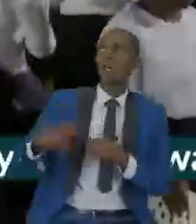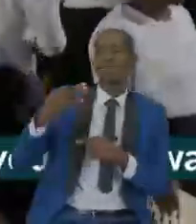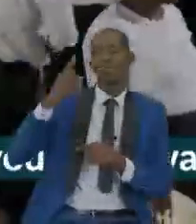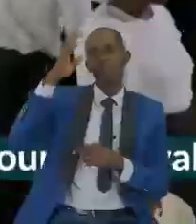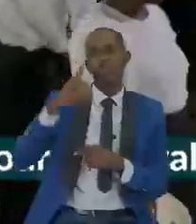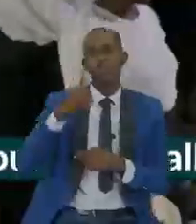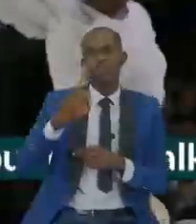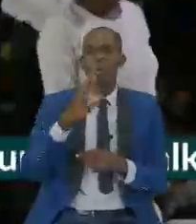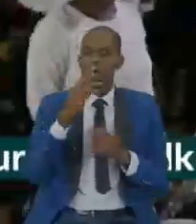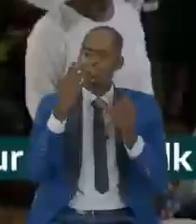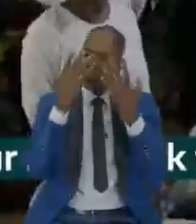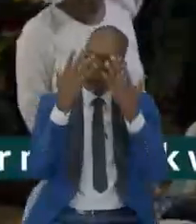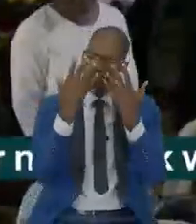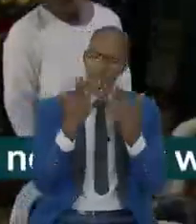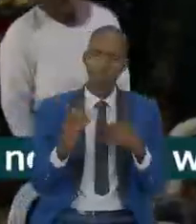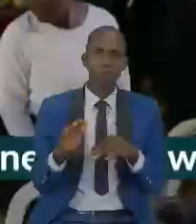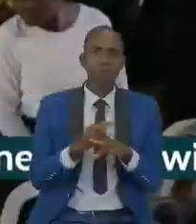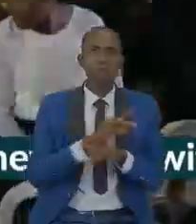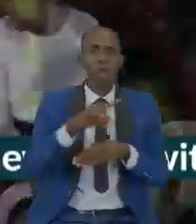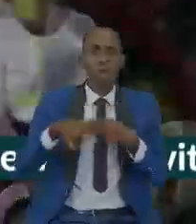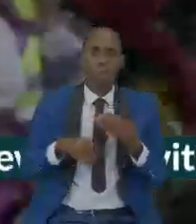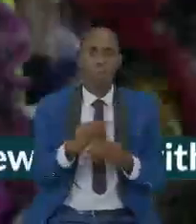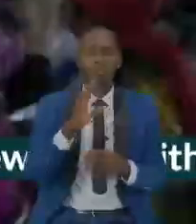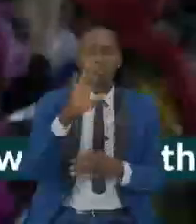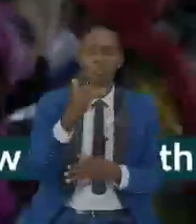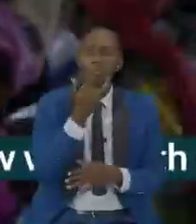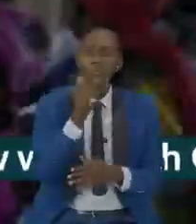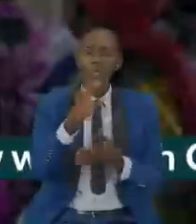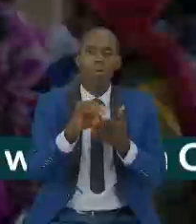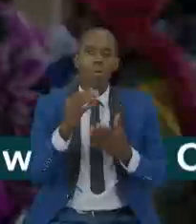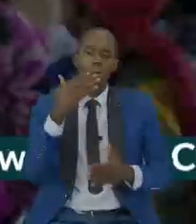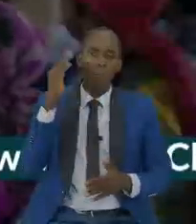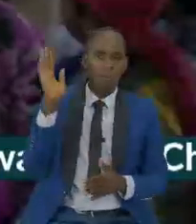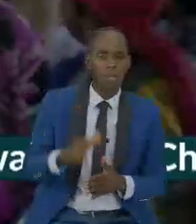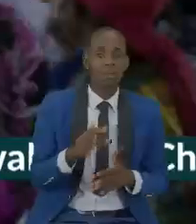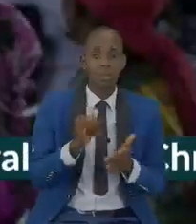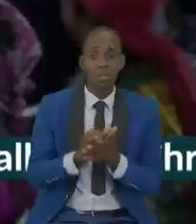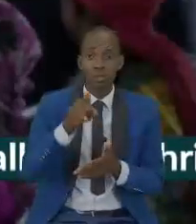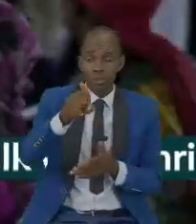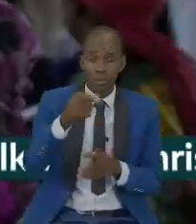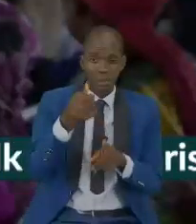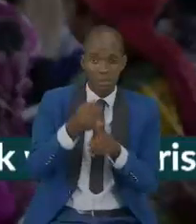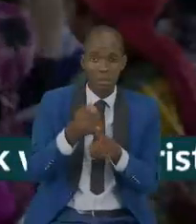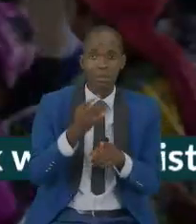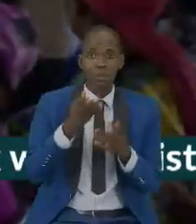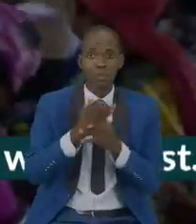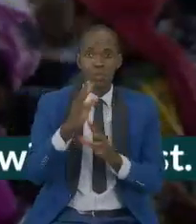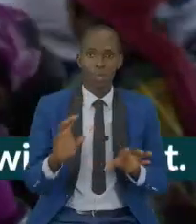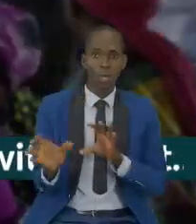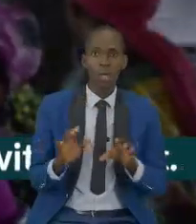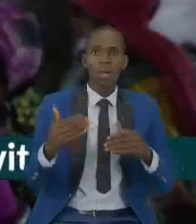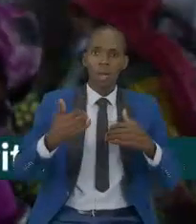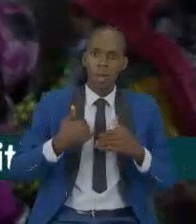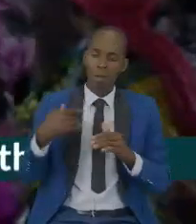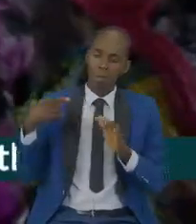sorrowful that you, by your sin, by your evil, you put a dagger to the loving heart of